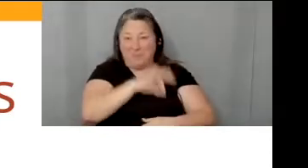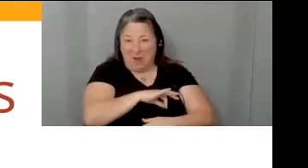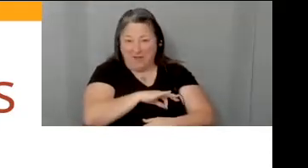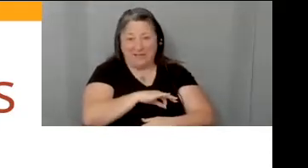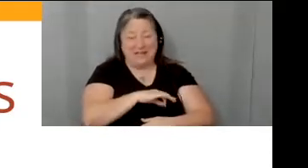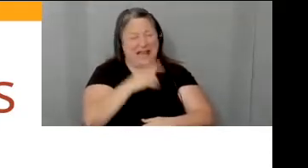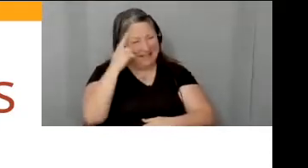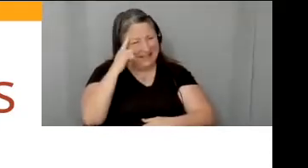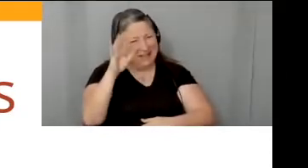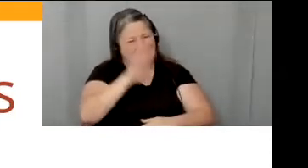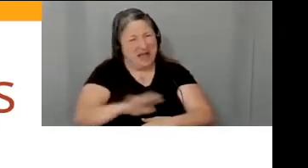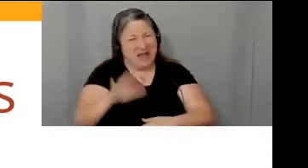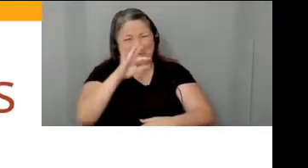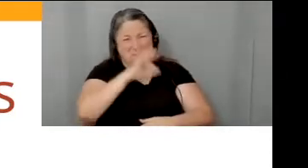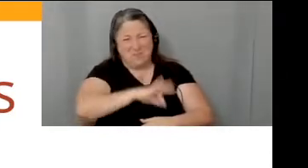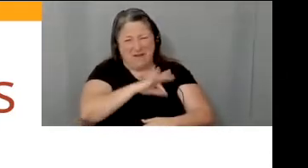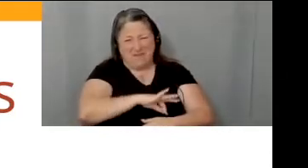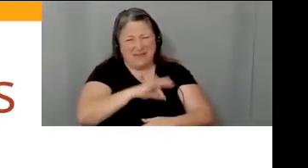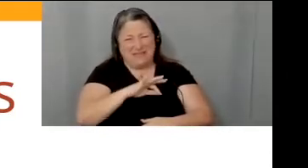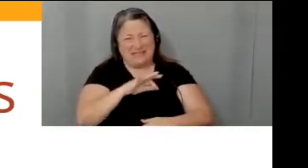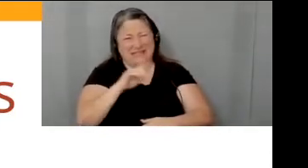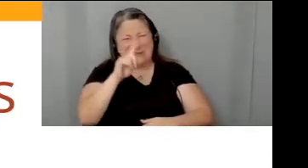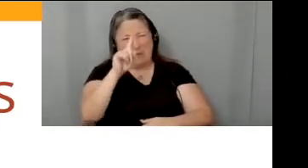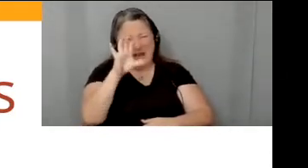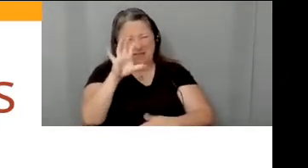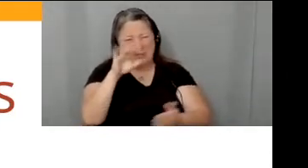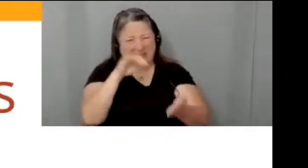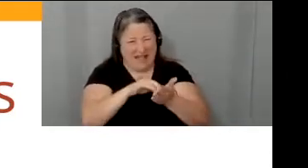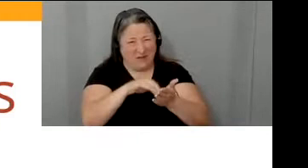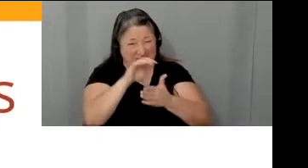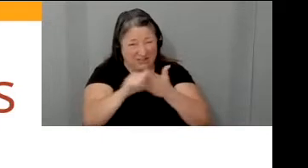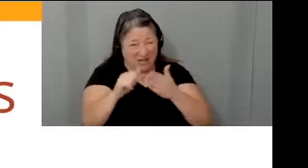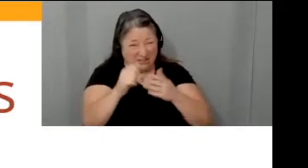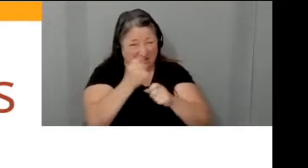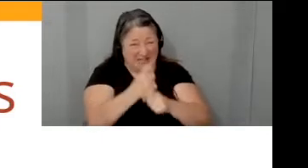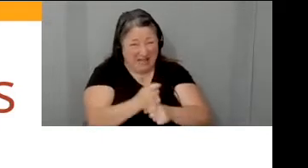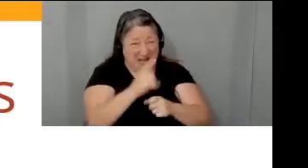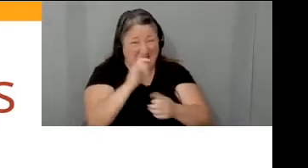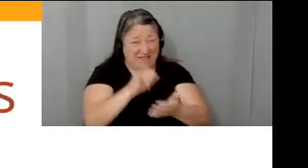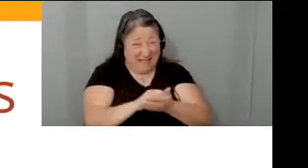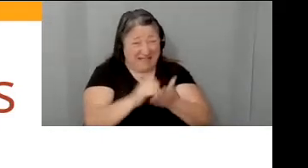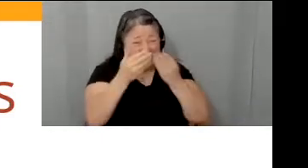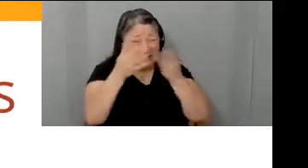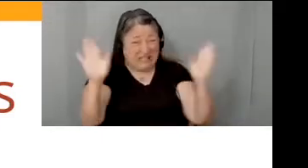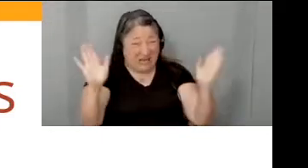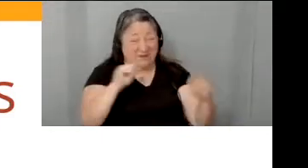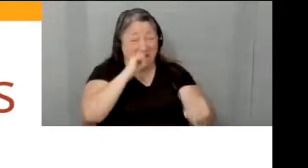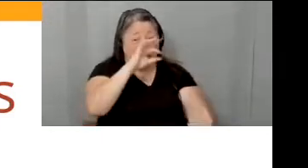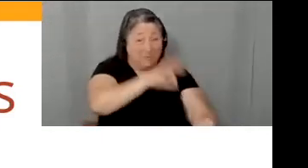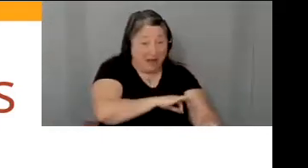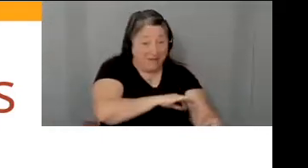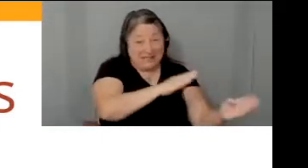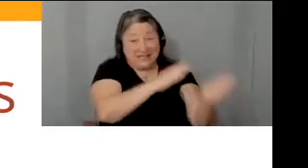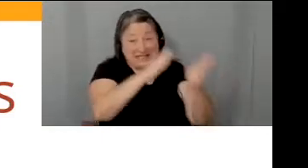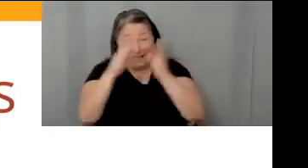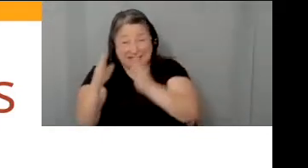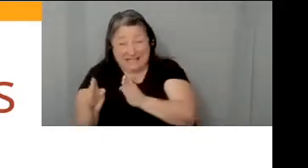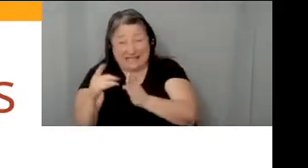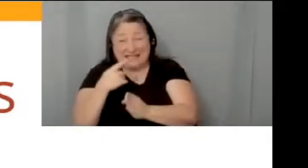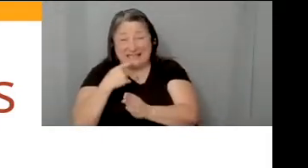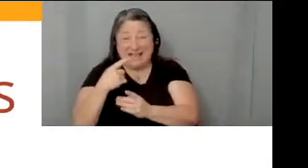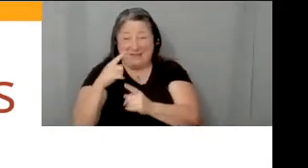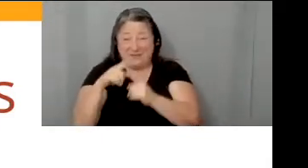about $100,000 a year. So we're talking tiny, and that's the general nonprofit sector. And I would say from a team